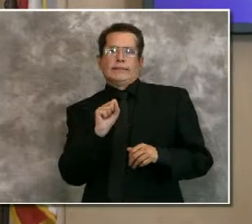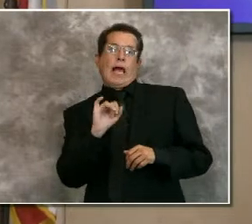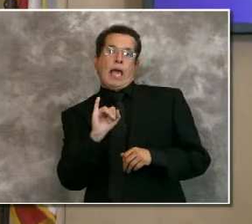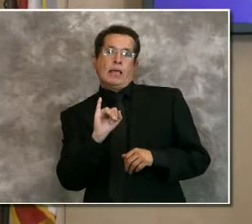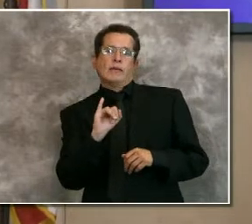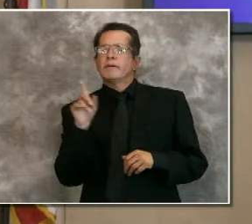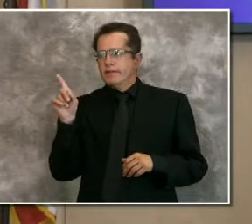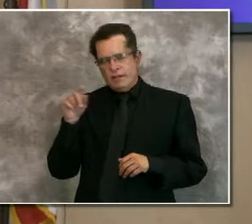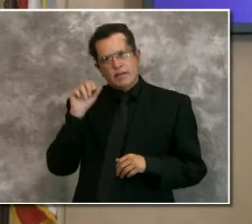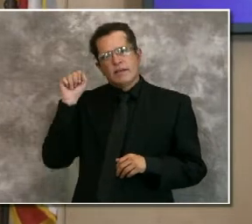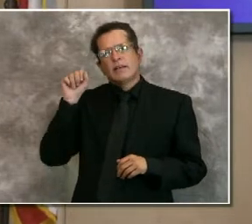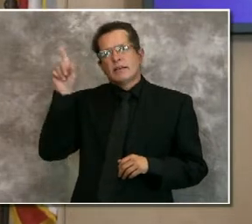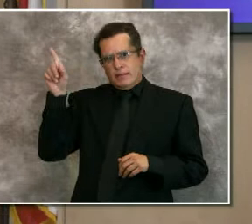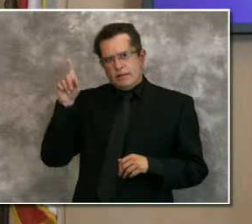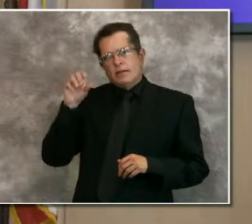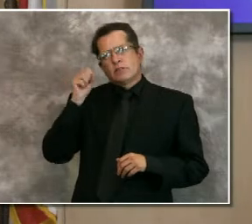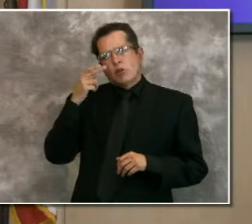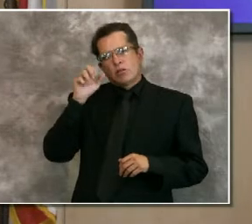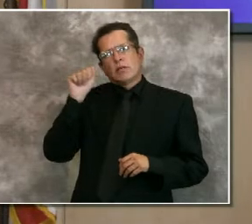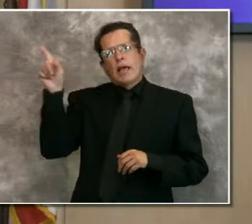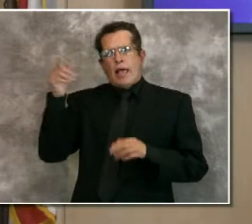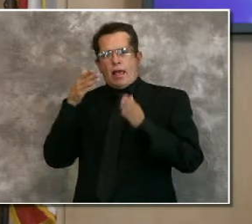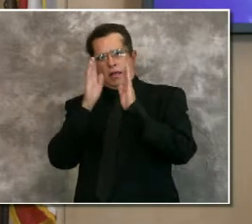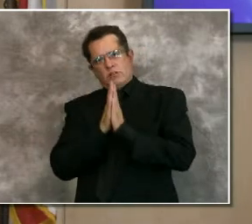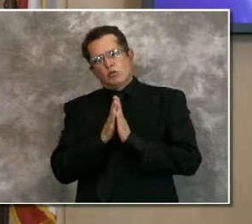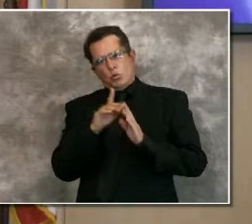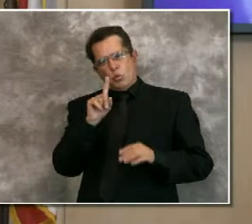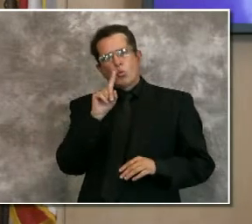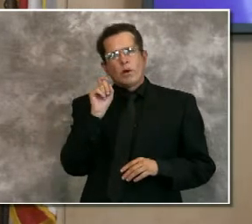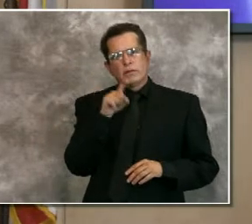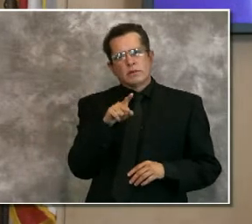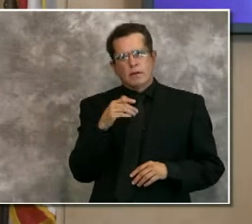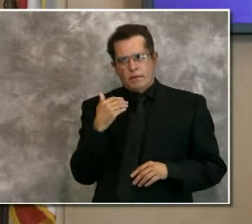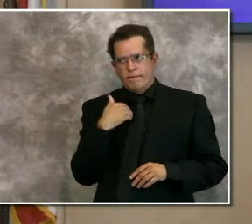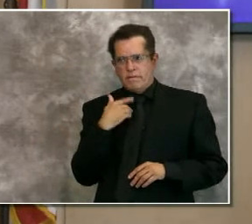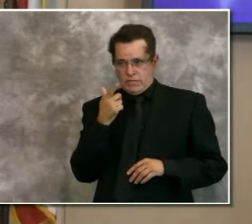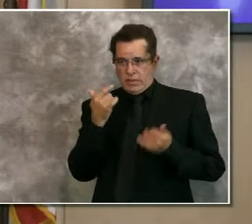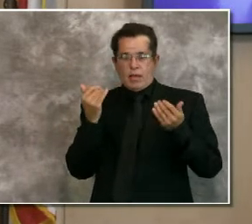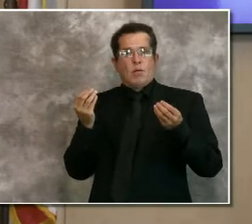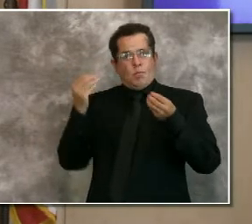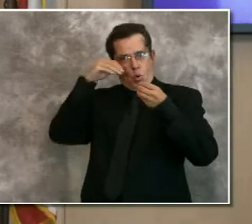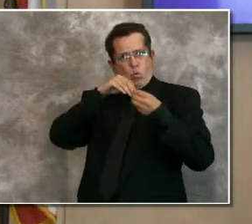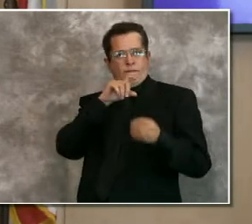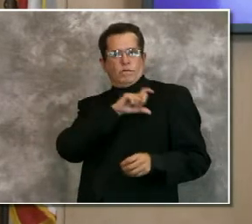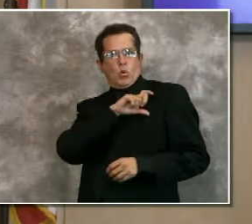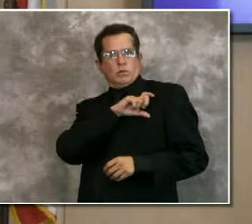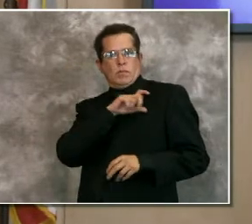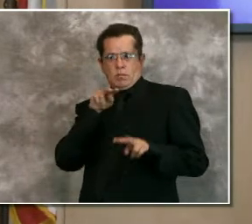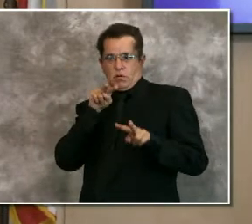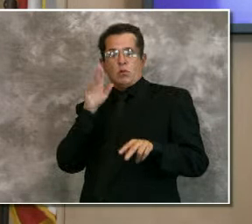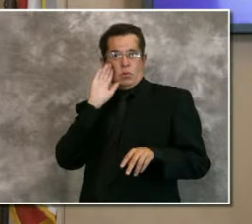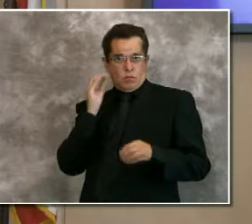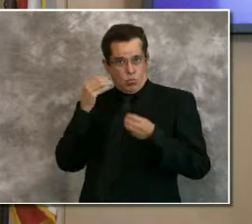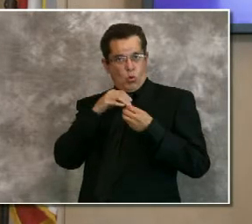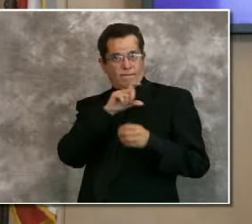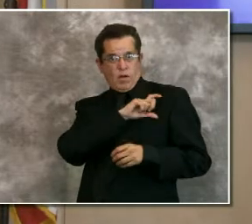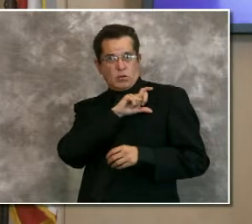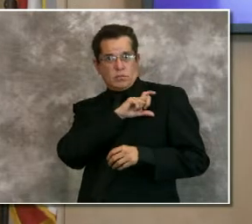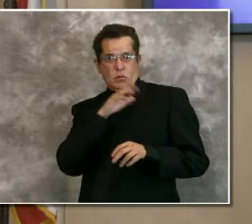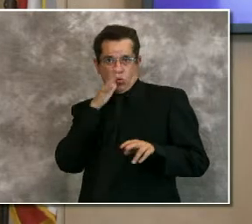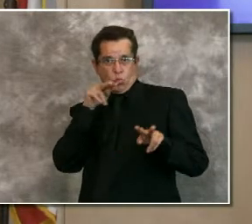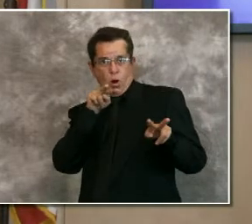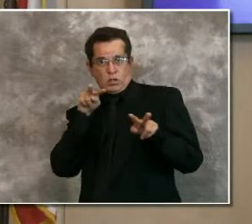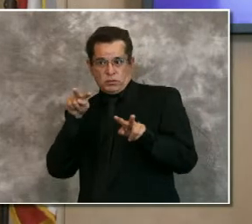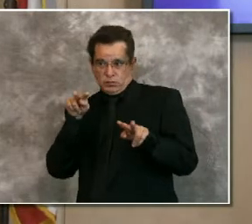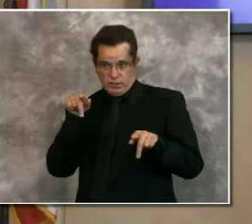Yeah, it was kind of a follow-up to Mr. Hoffman's question there with the stepped-up enforcement. You see uniformed officers getting involved in